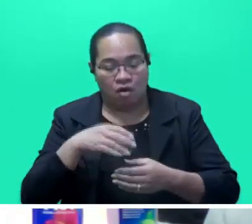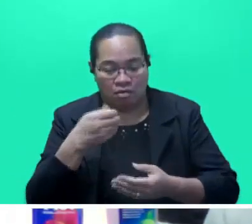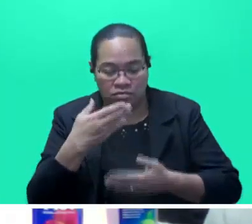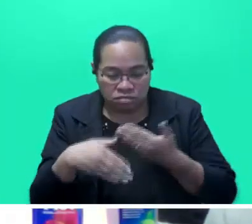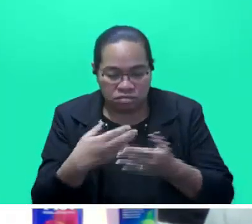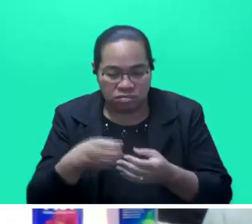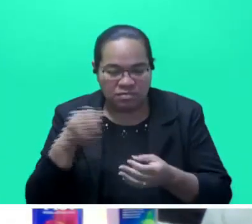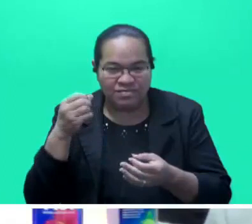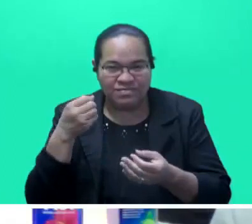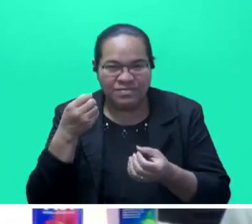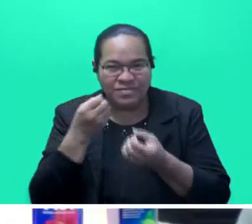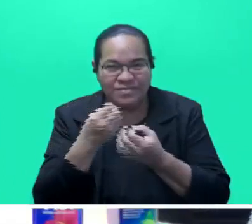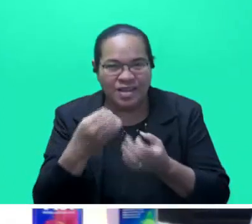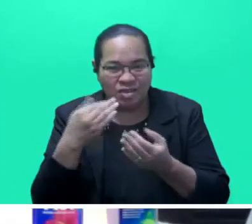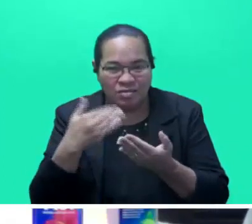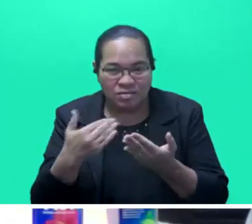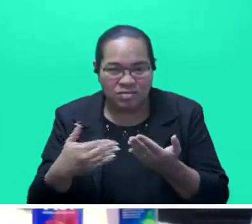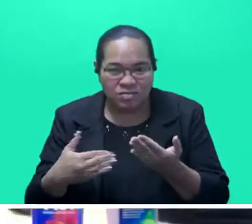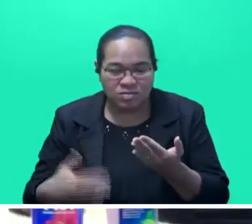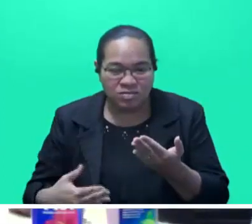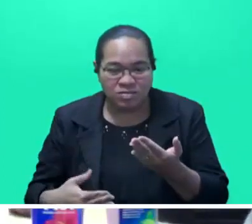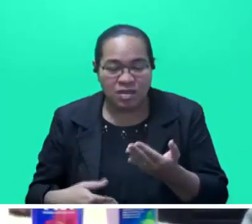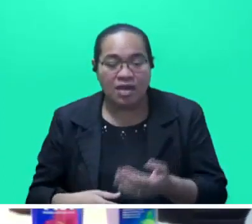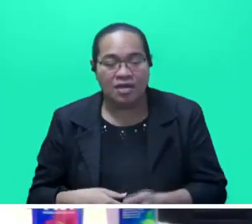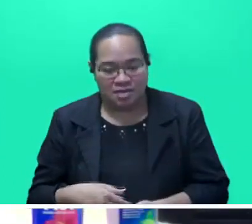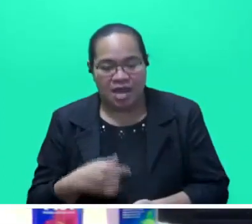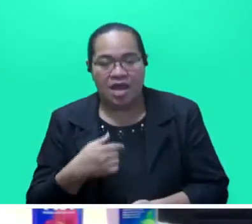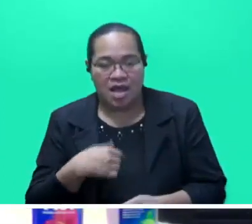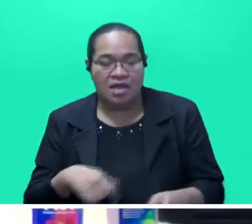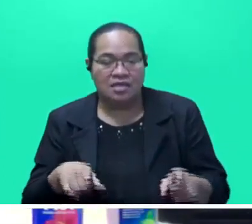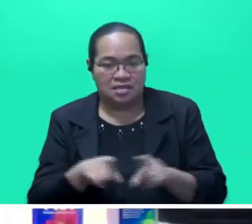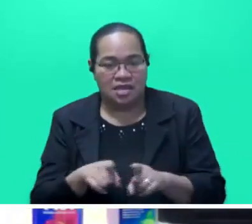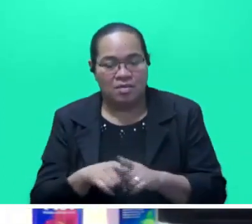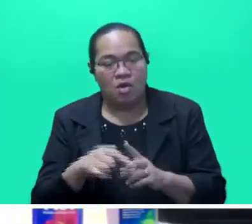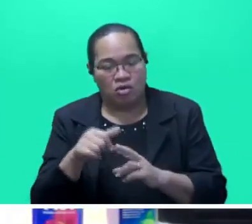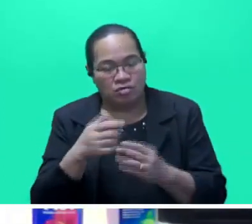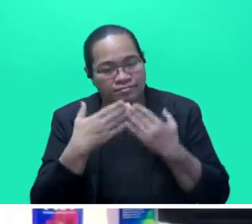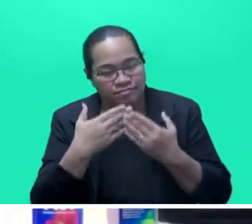report submitted by the committee, and I've expressed the same to the chairman.